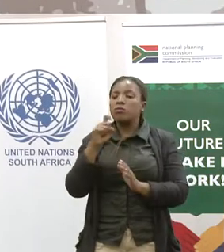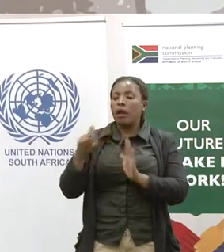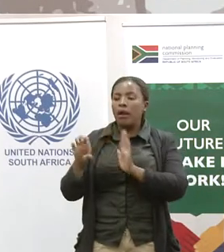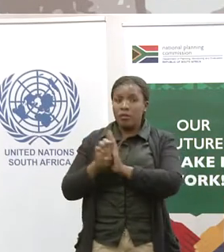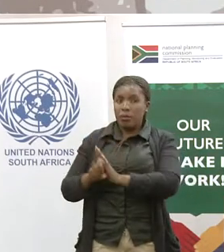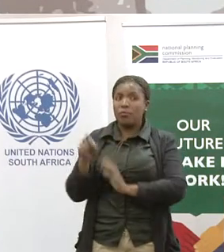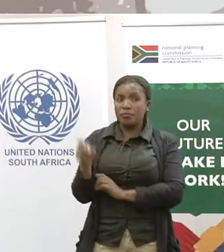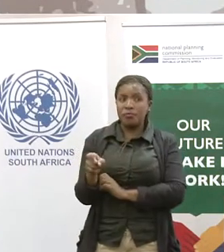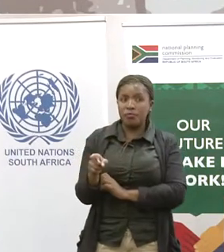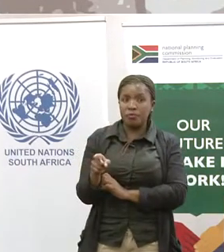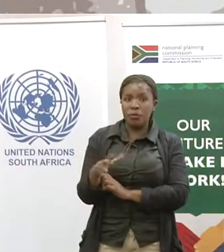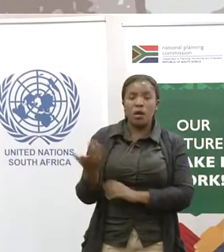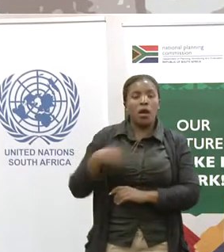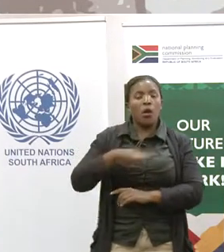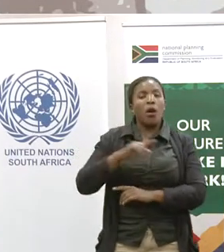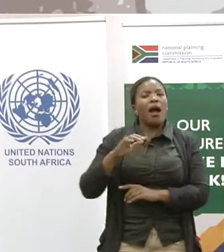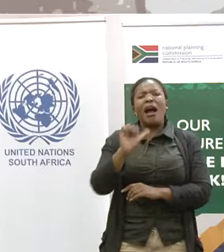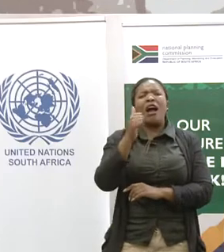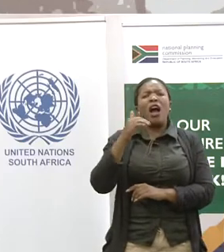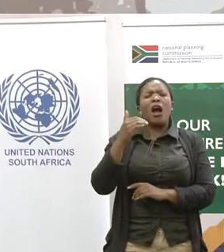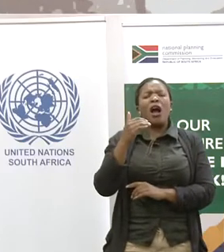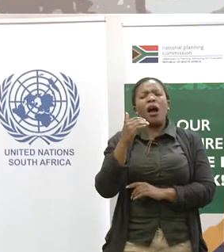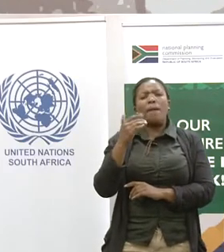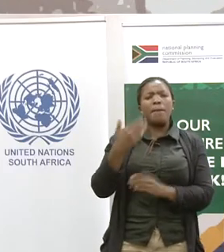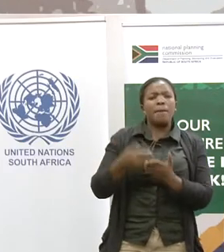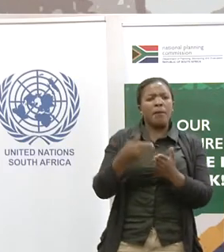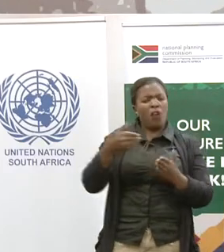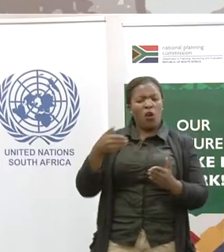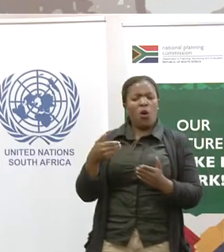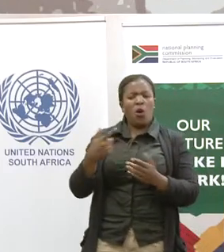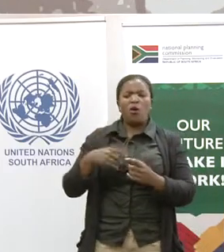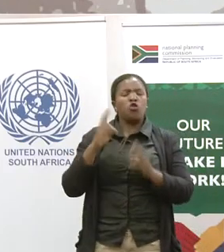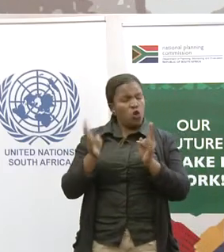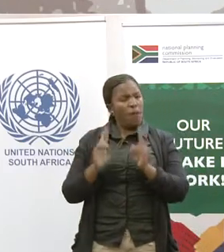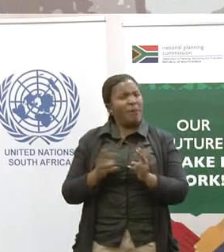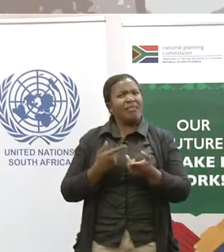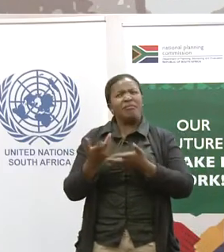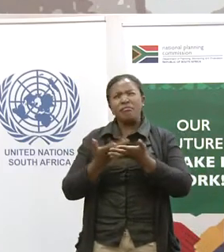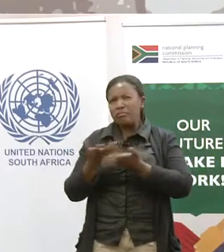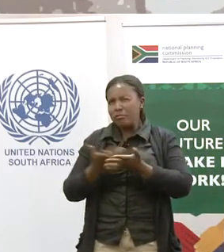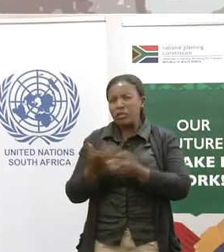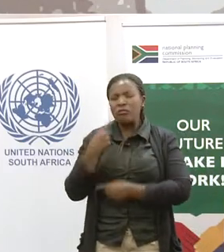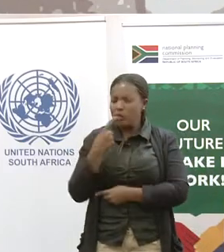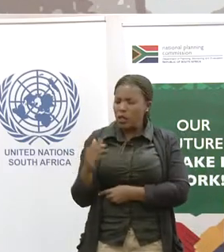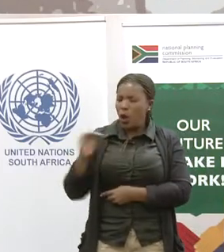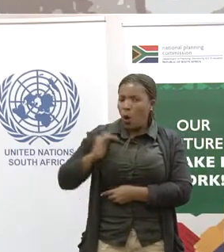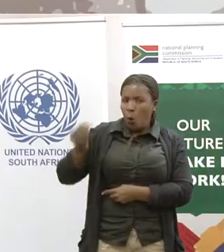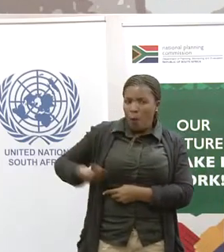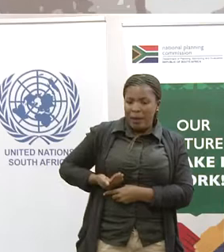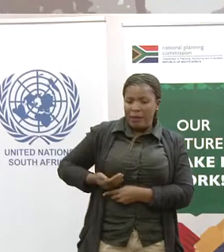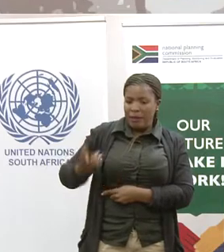us as disabled women because they see us as the weaker part of the women's movement. And